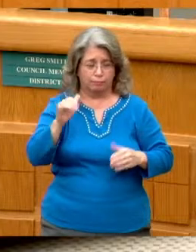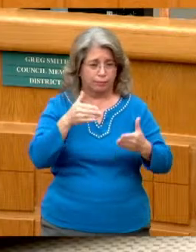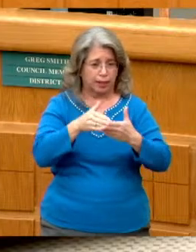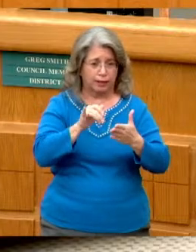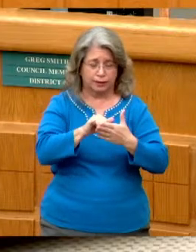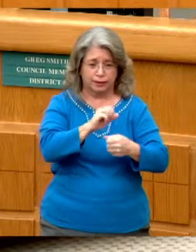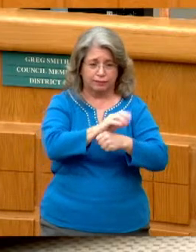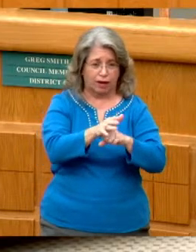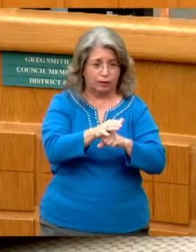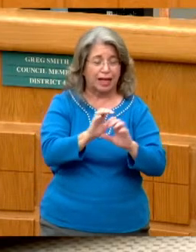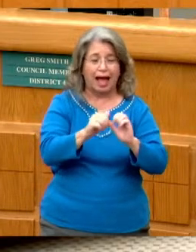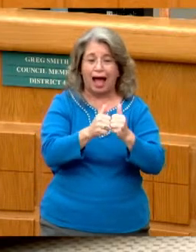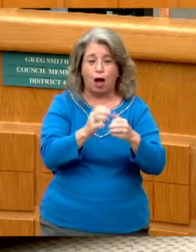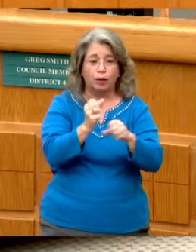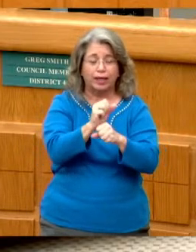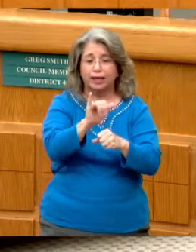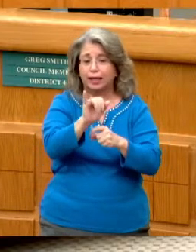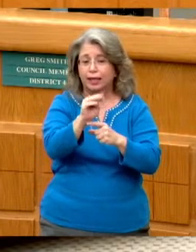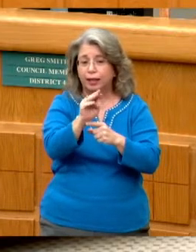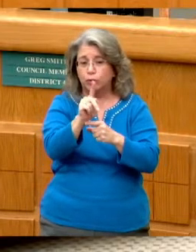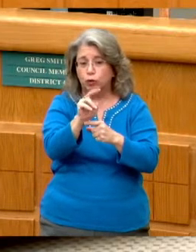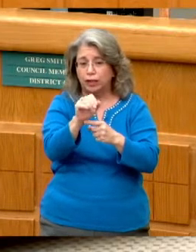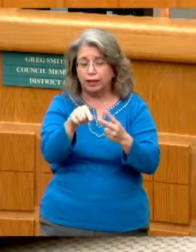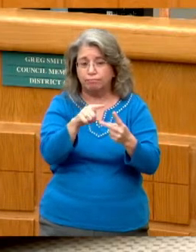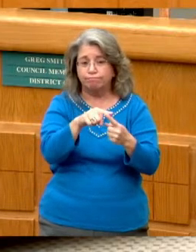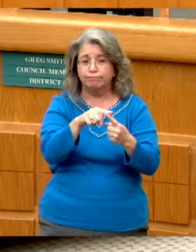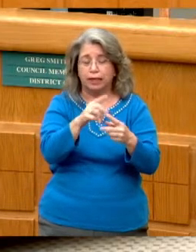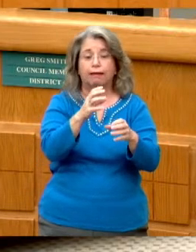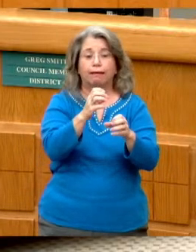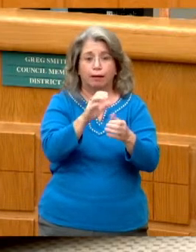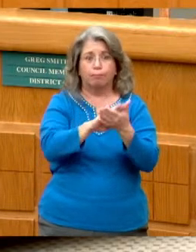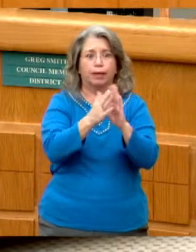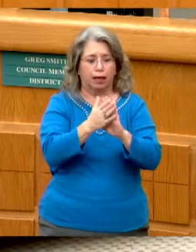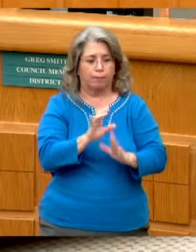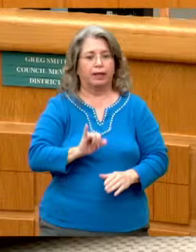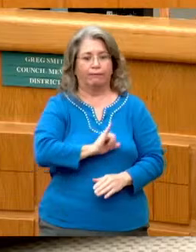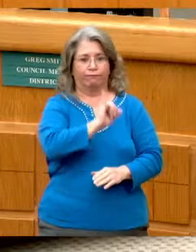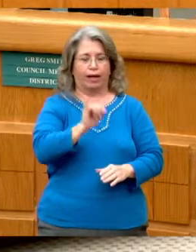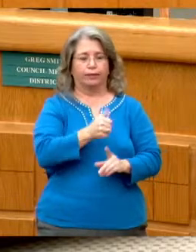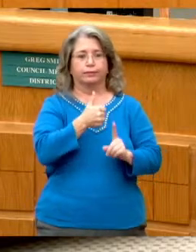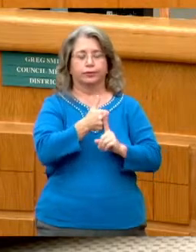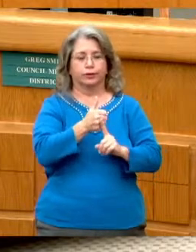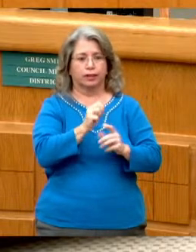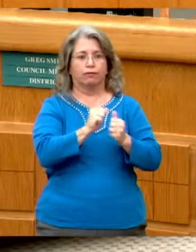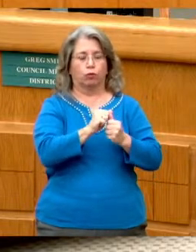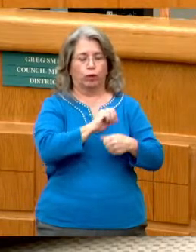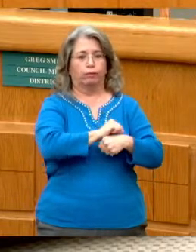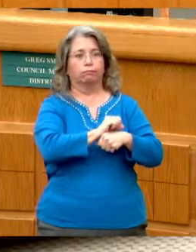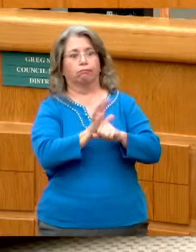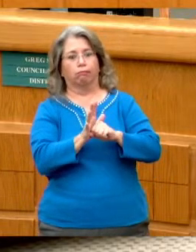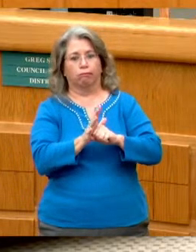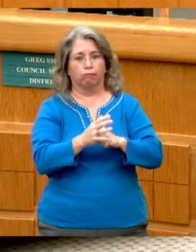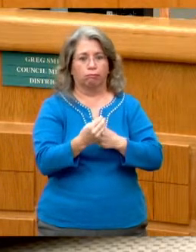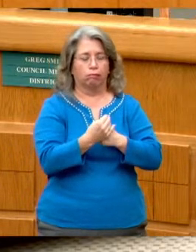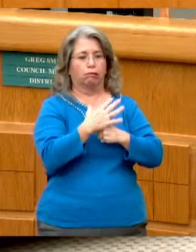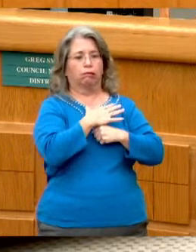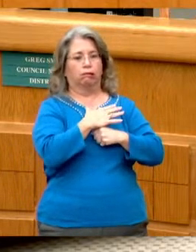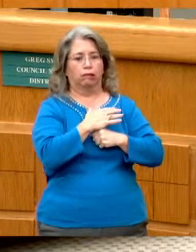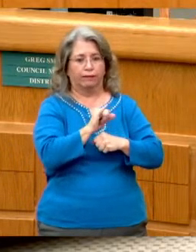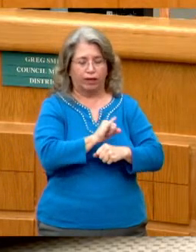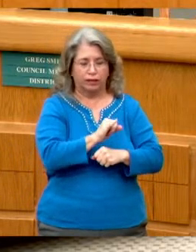to get immunity. One, COVID-19 infection. Two, our COVID-19